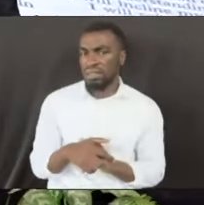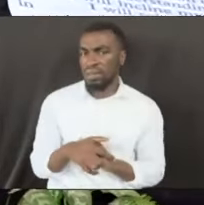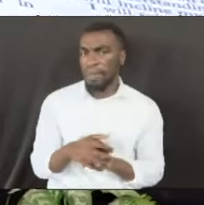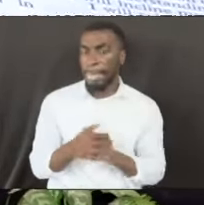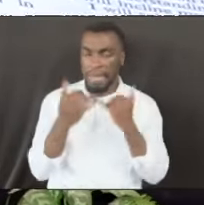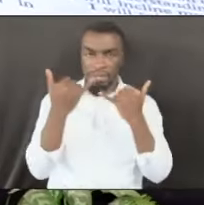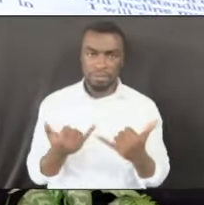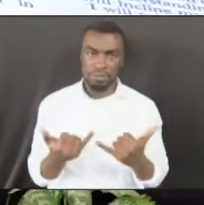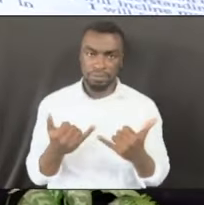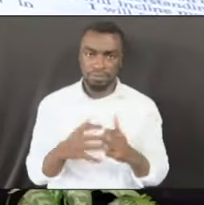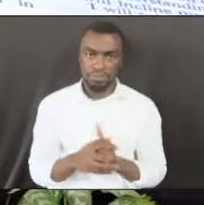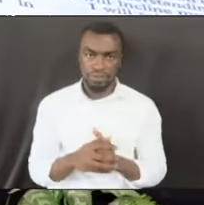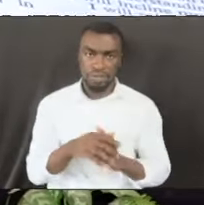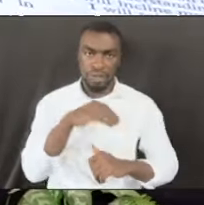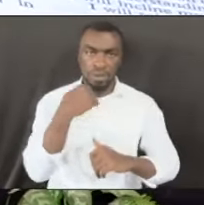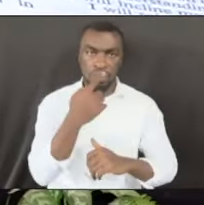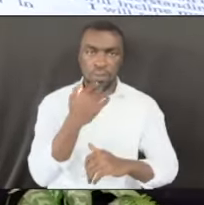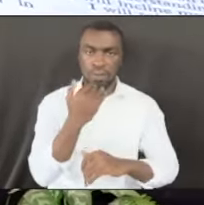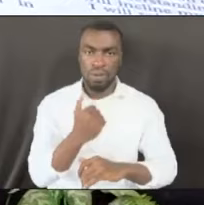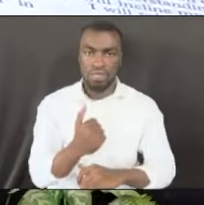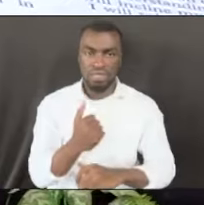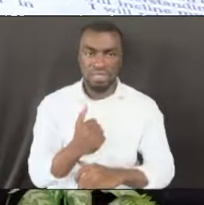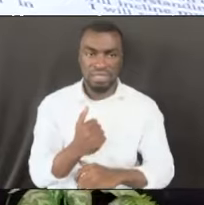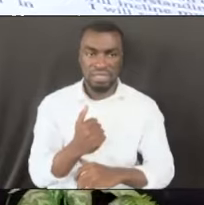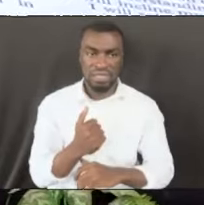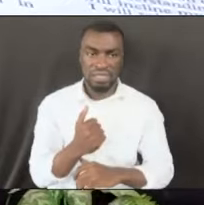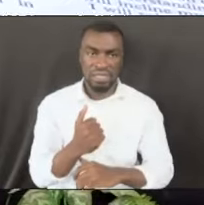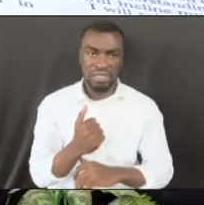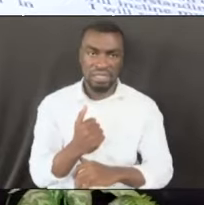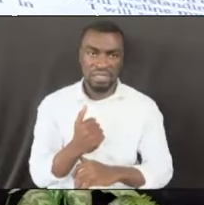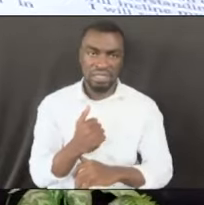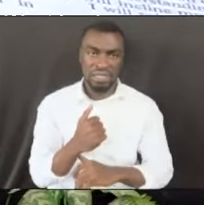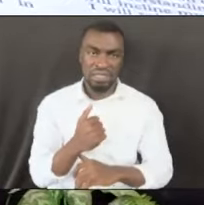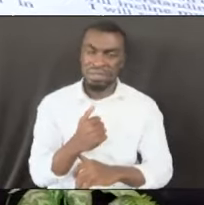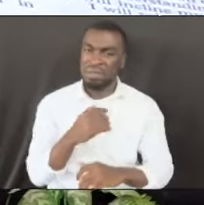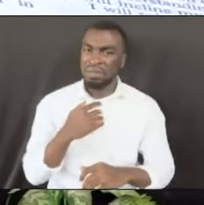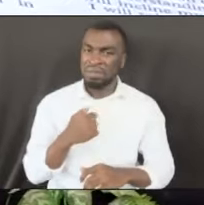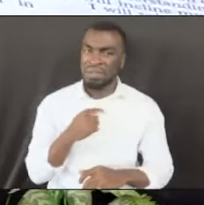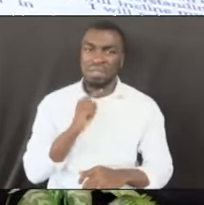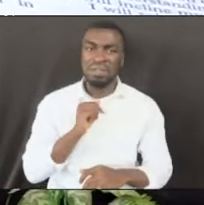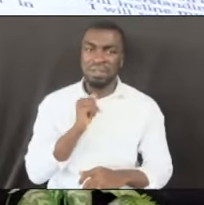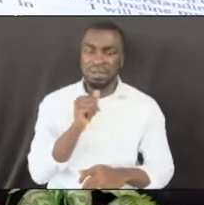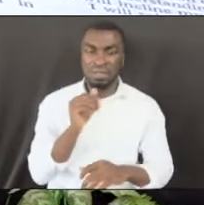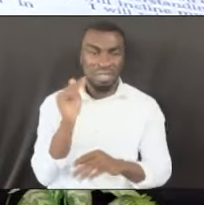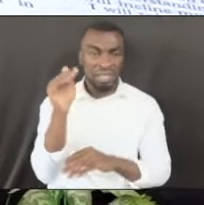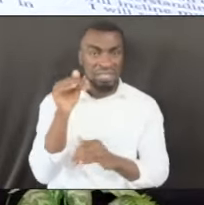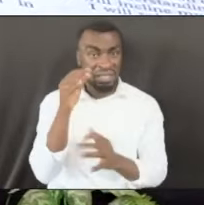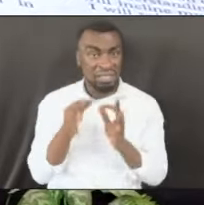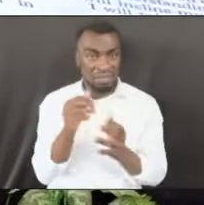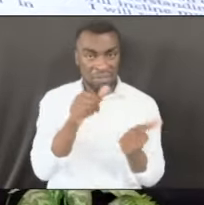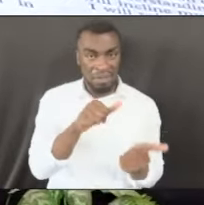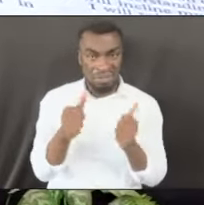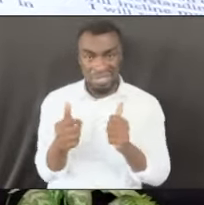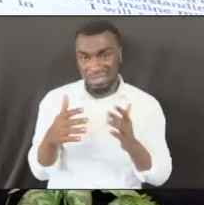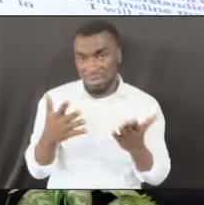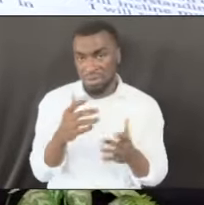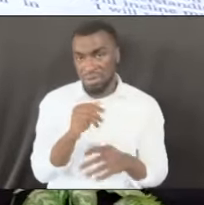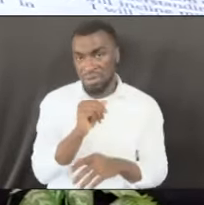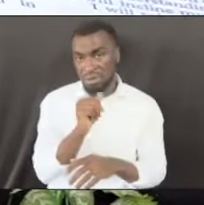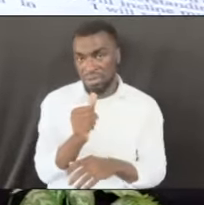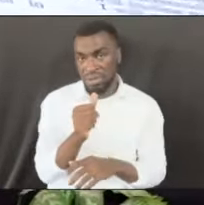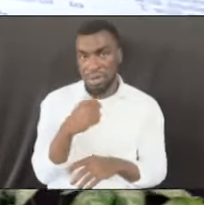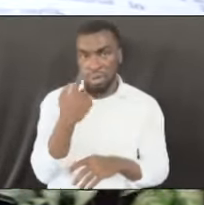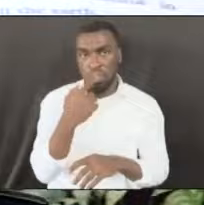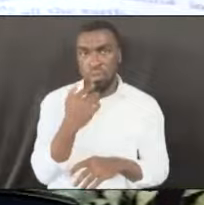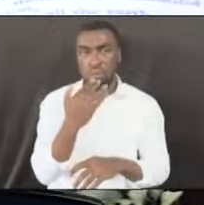Now, who wants to be? I'm not even asking whether you are baptized or not. My question is very simple. Who wants to have